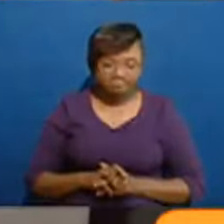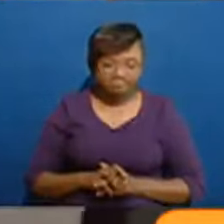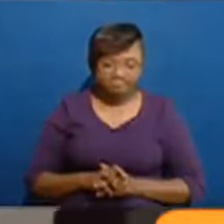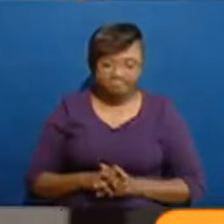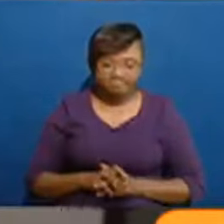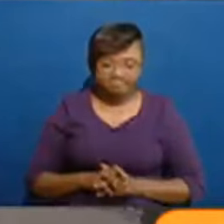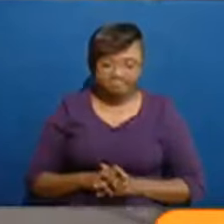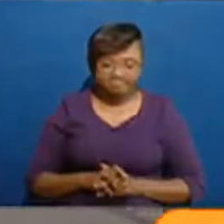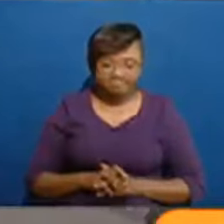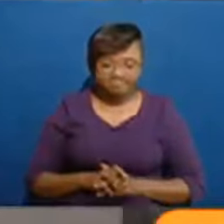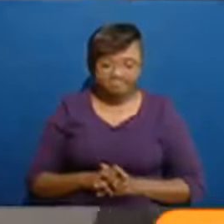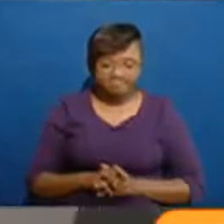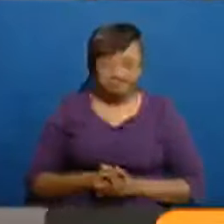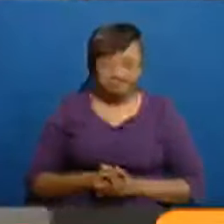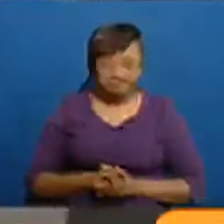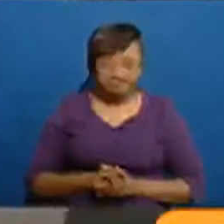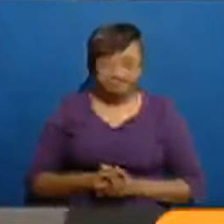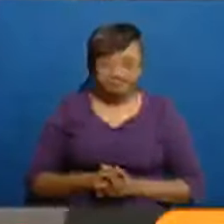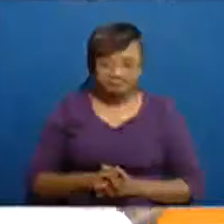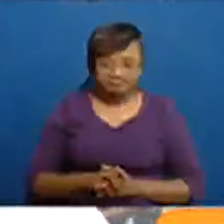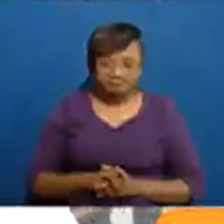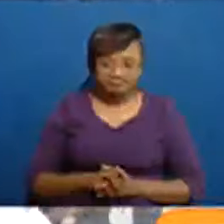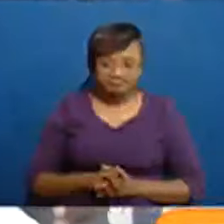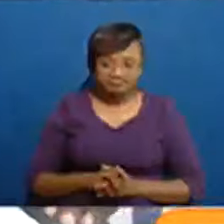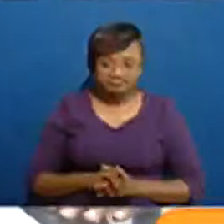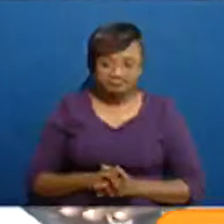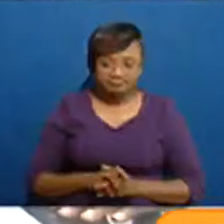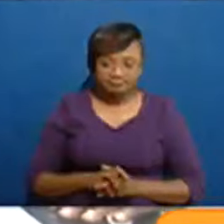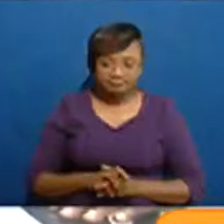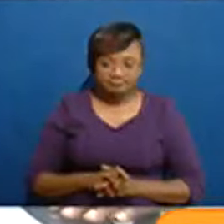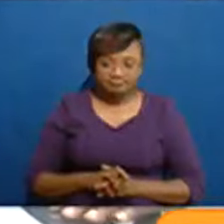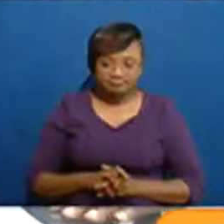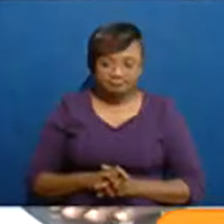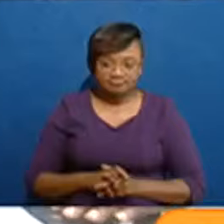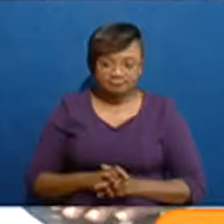Citizen TV. Iko na mamiezi. Really sad story. Very sad.